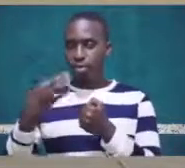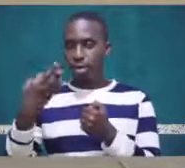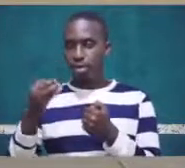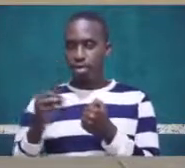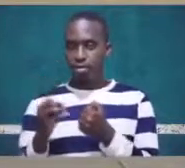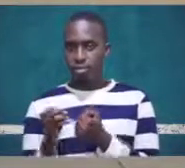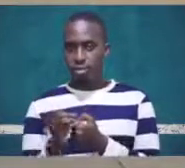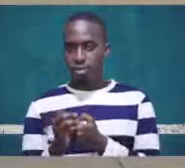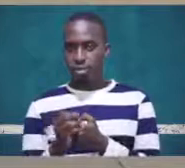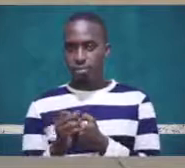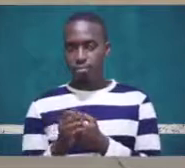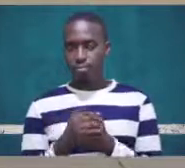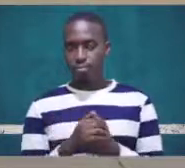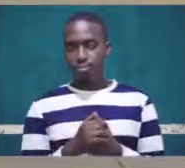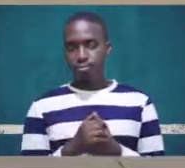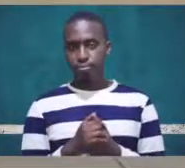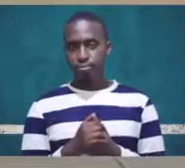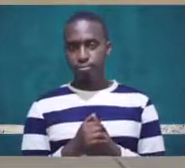226,800.